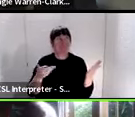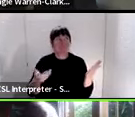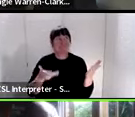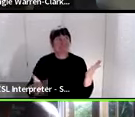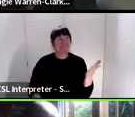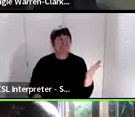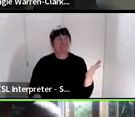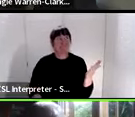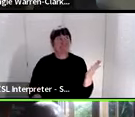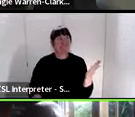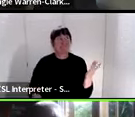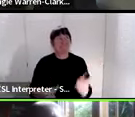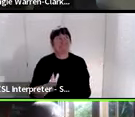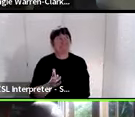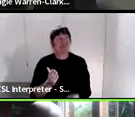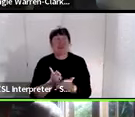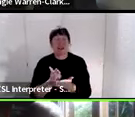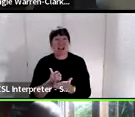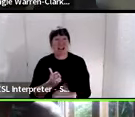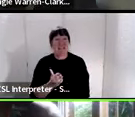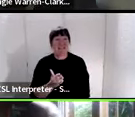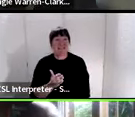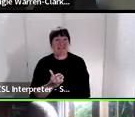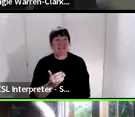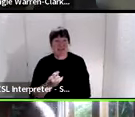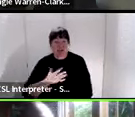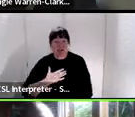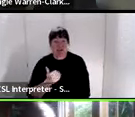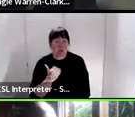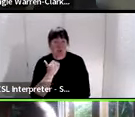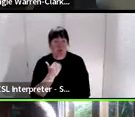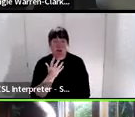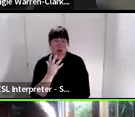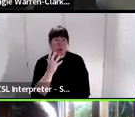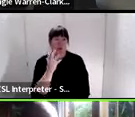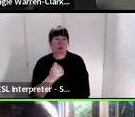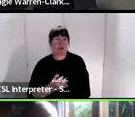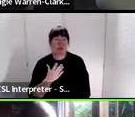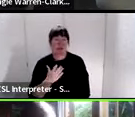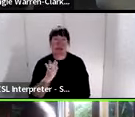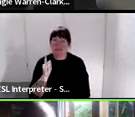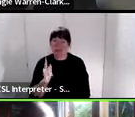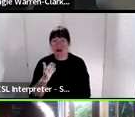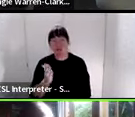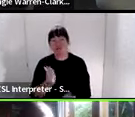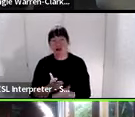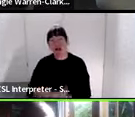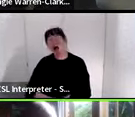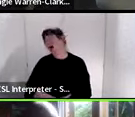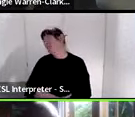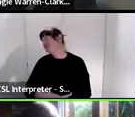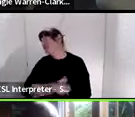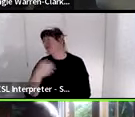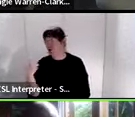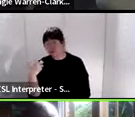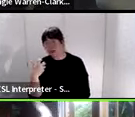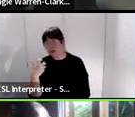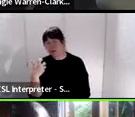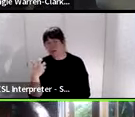I don't get cross and upset very often, but I'm really furious about this piece of legislation. So,